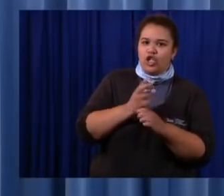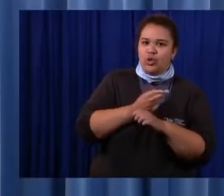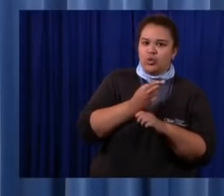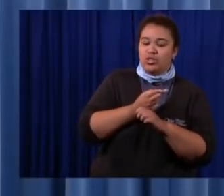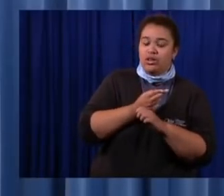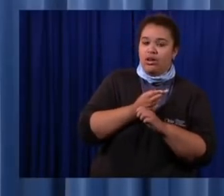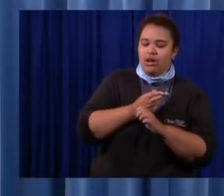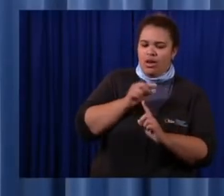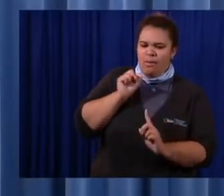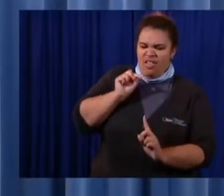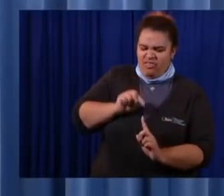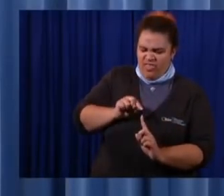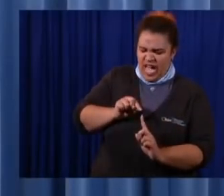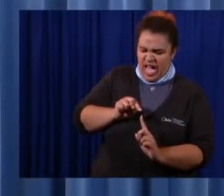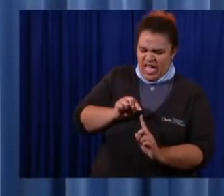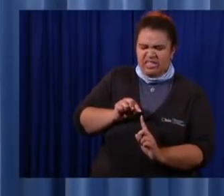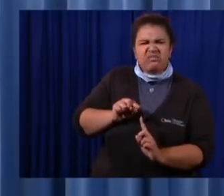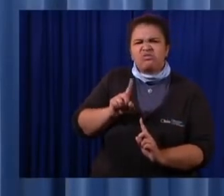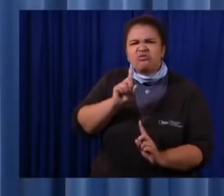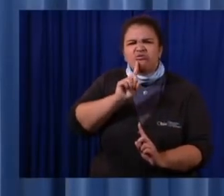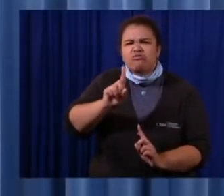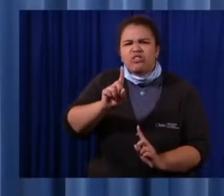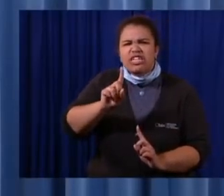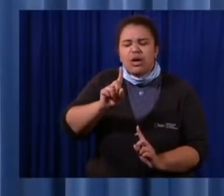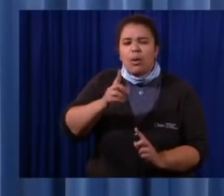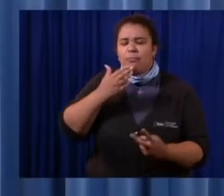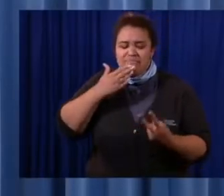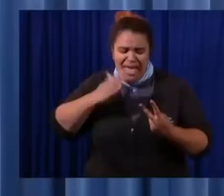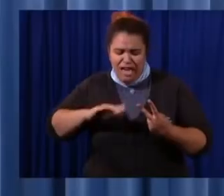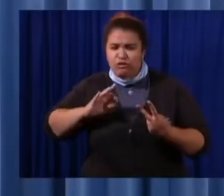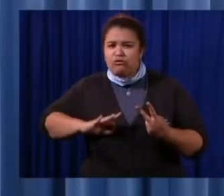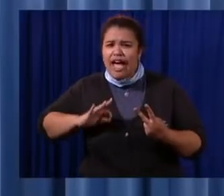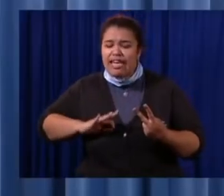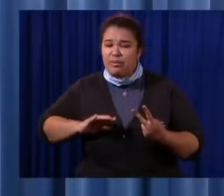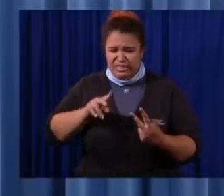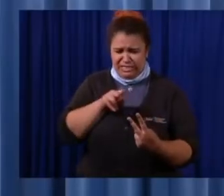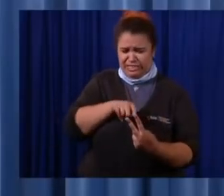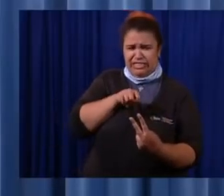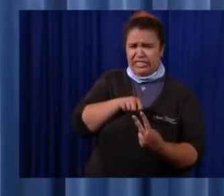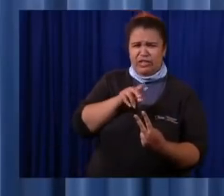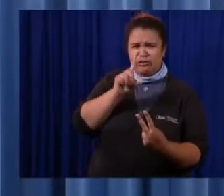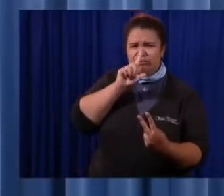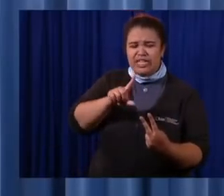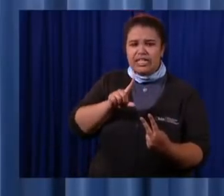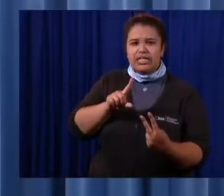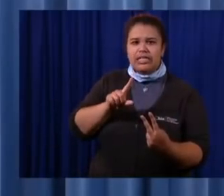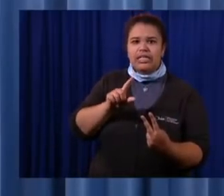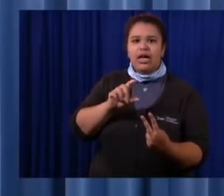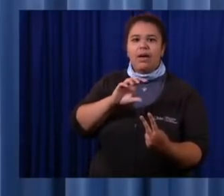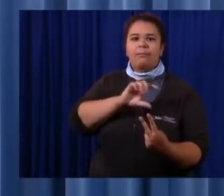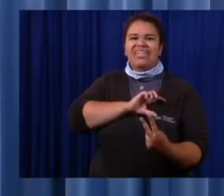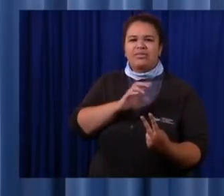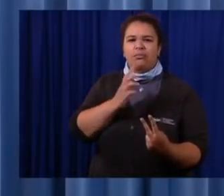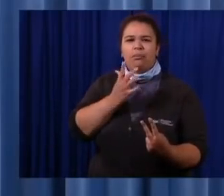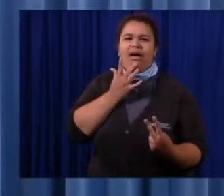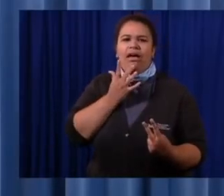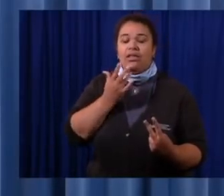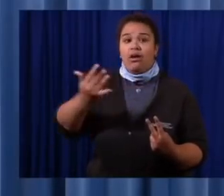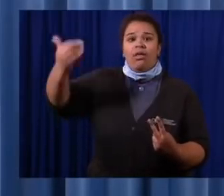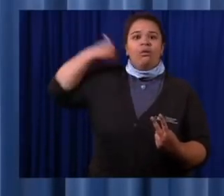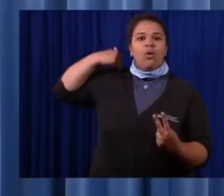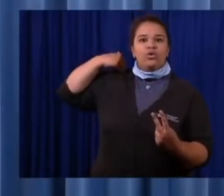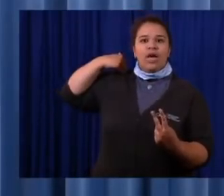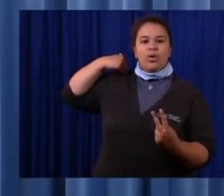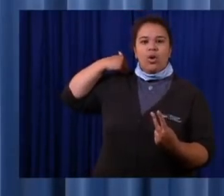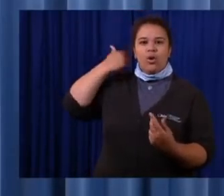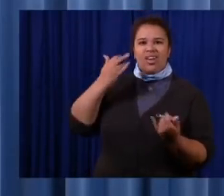policing or racial profiling in the first place. So my question is just, how might the recruitment office address that